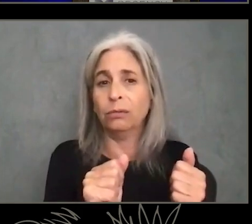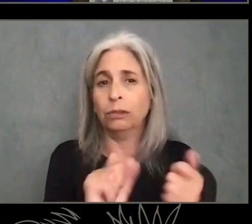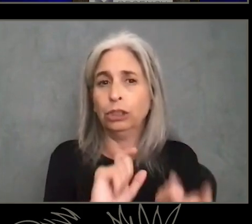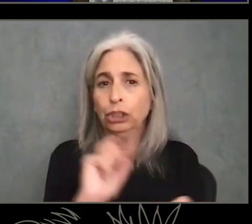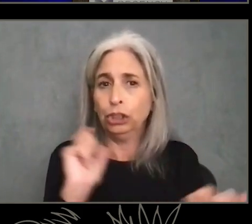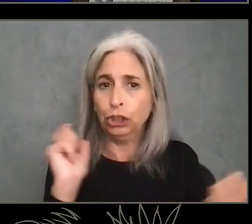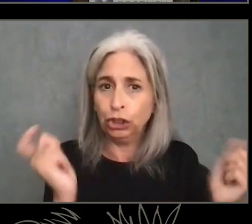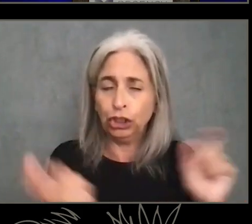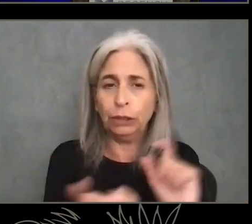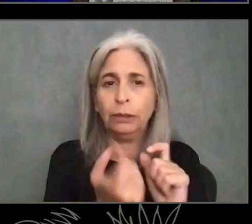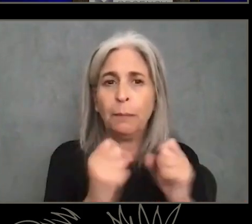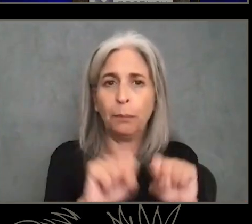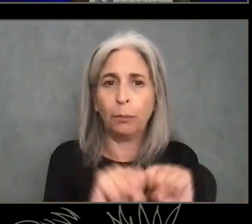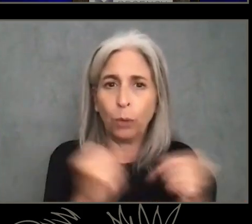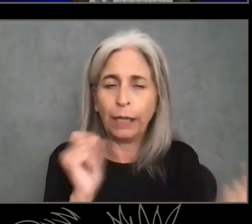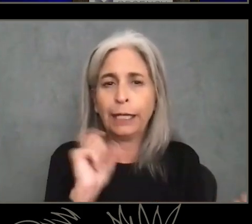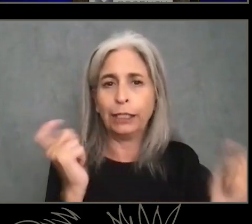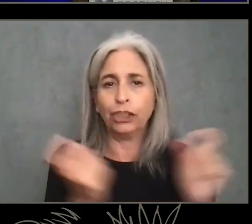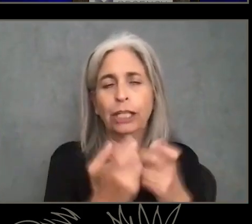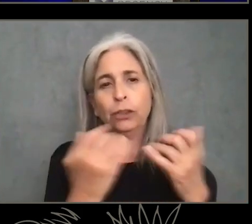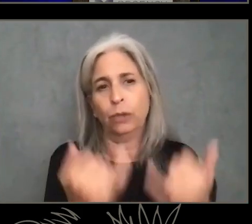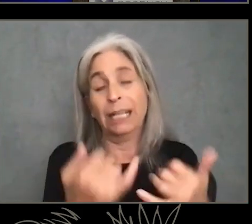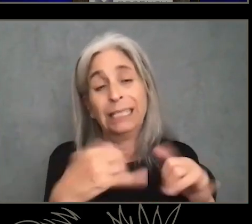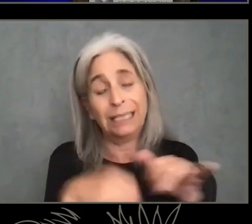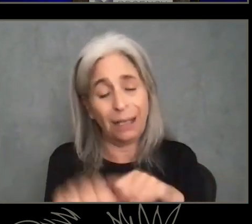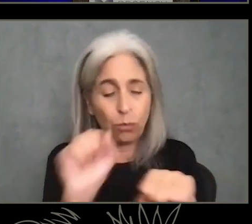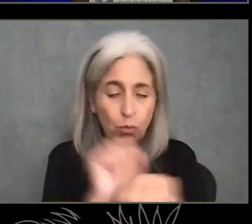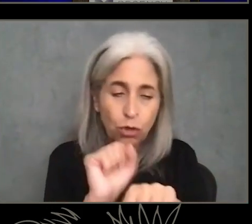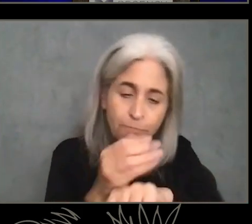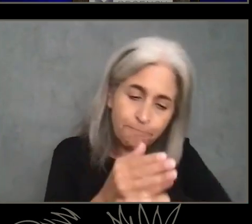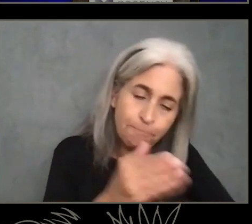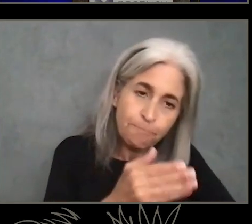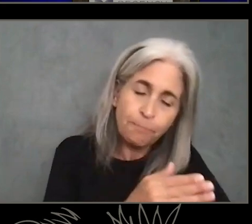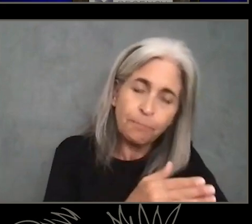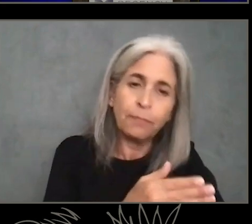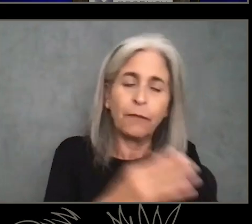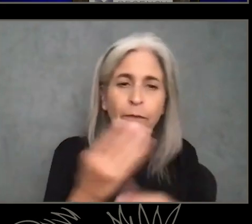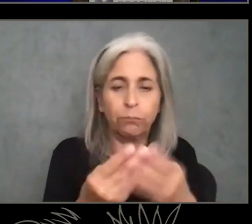today. But they're still working on these, like ironing these APIs out.